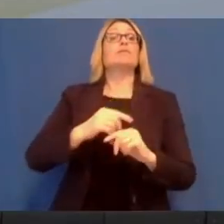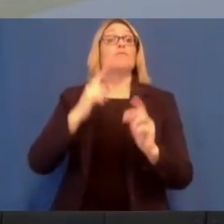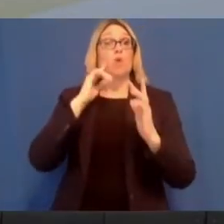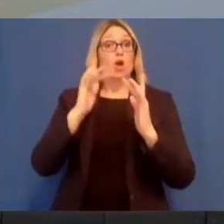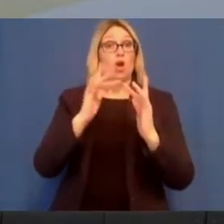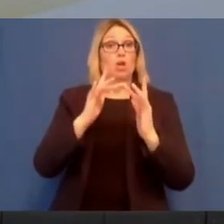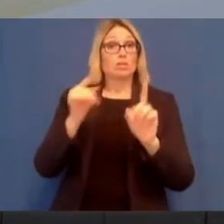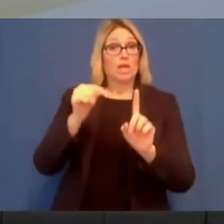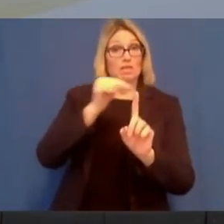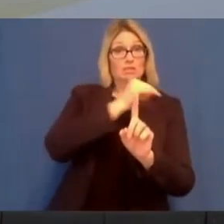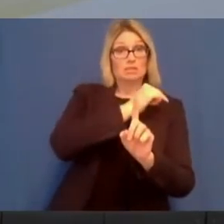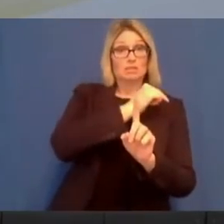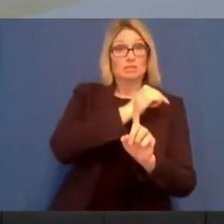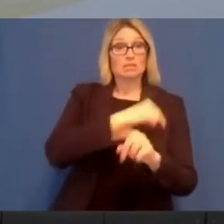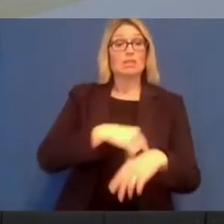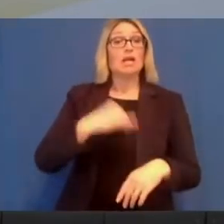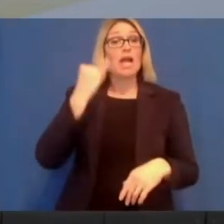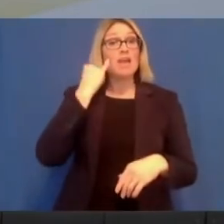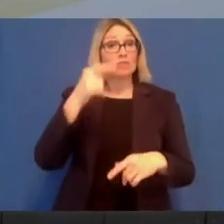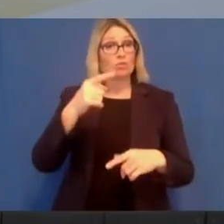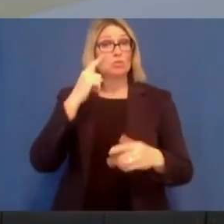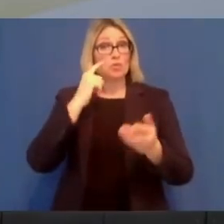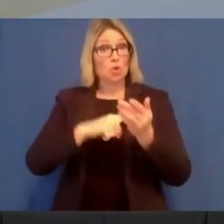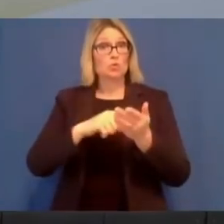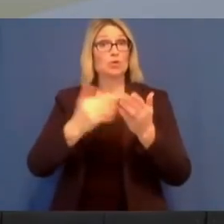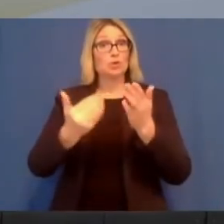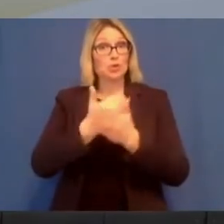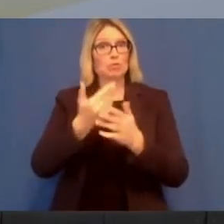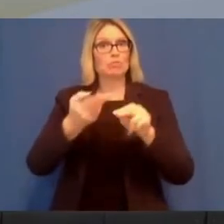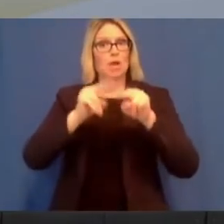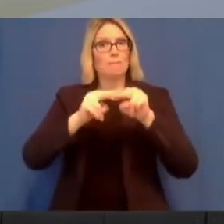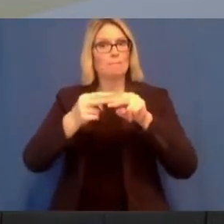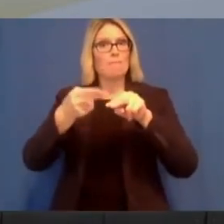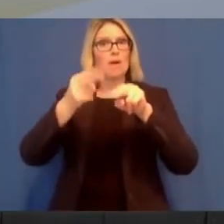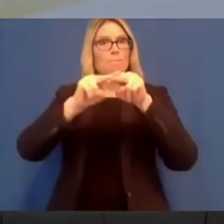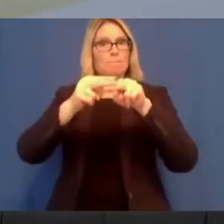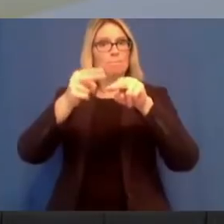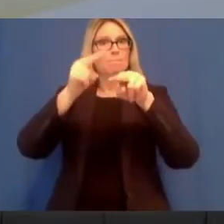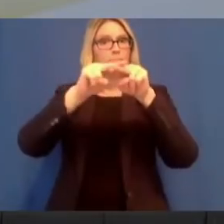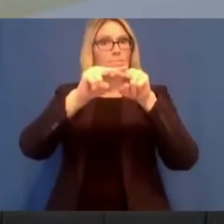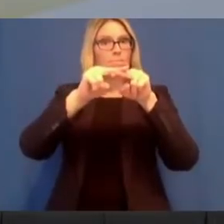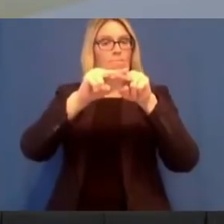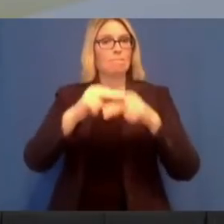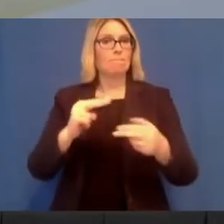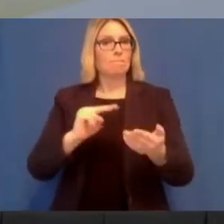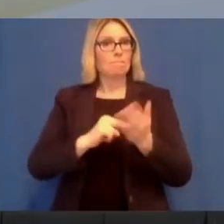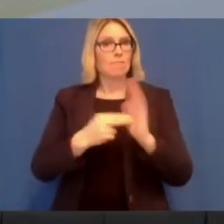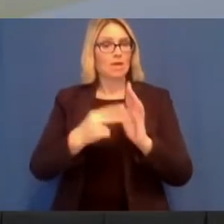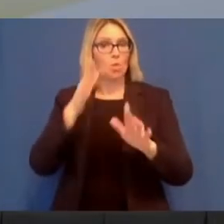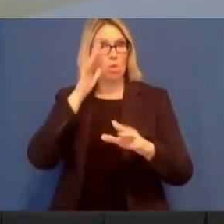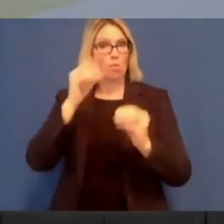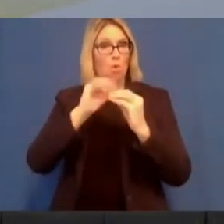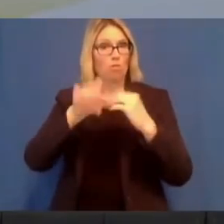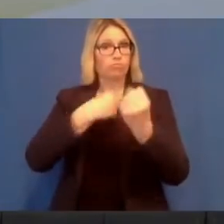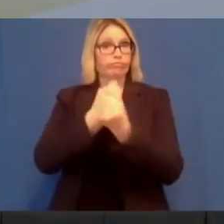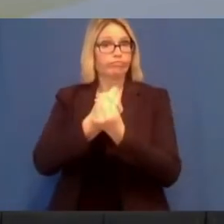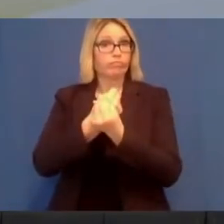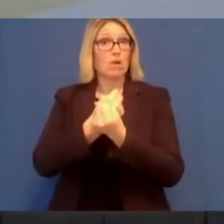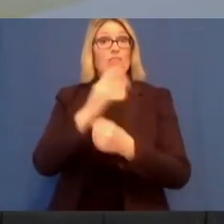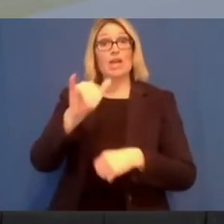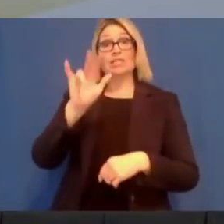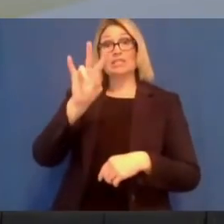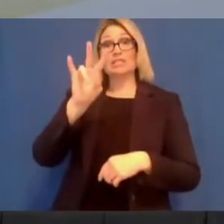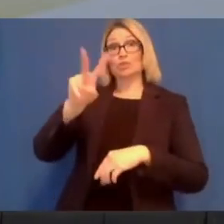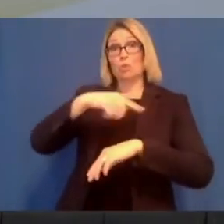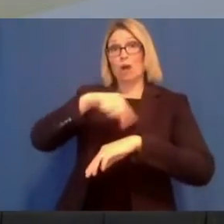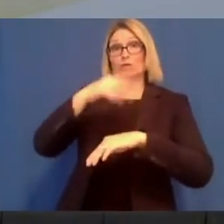if the cases, if you continue to see new cases daily, is there a chance that this sort of lockdown could be extended?